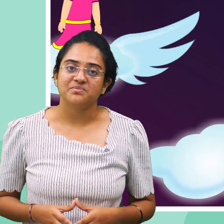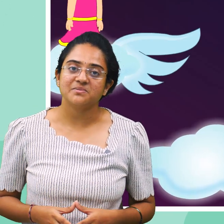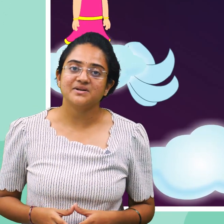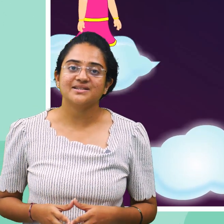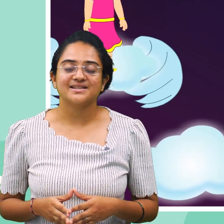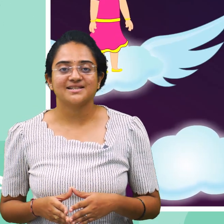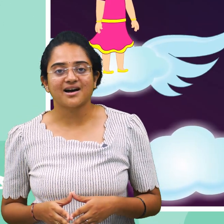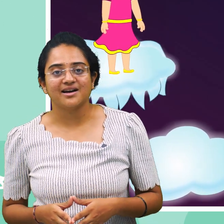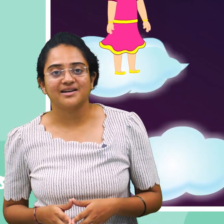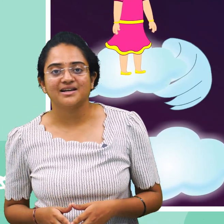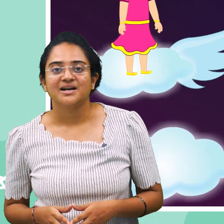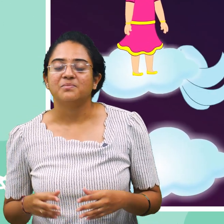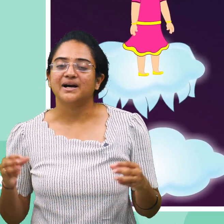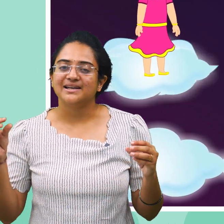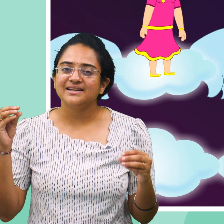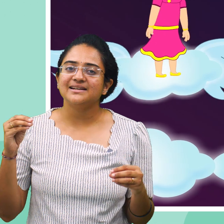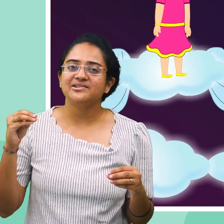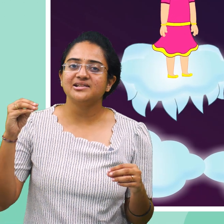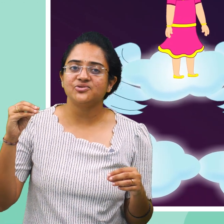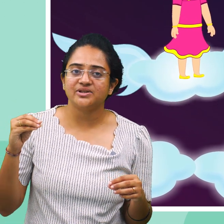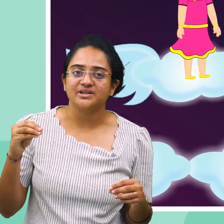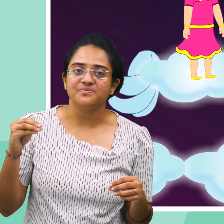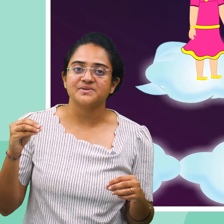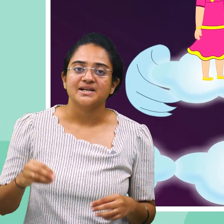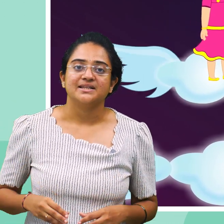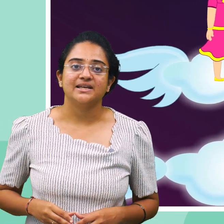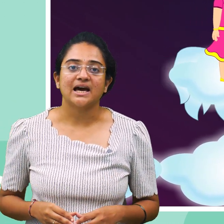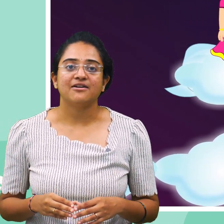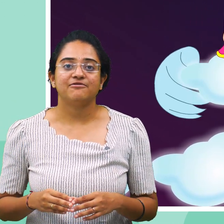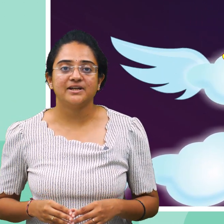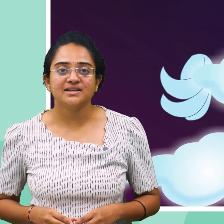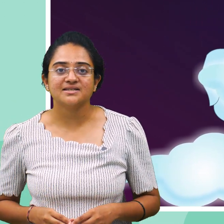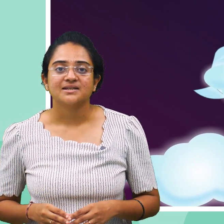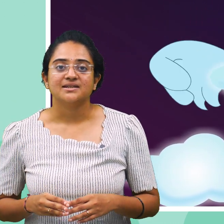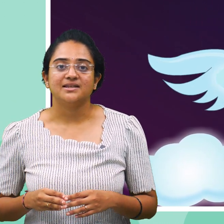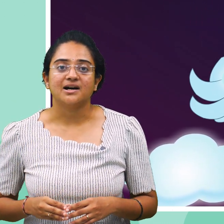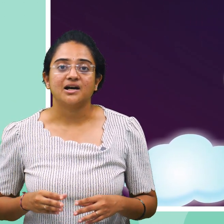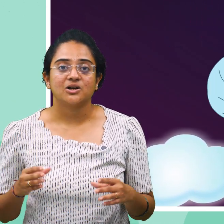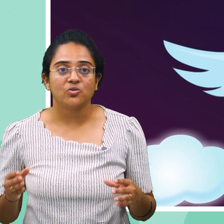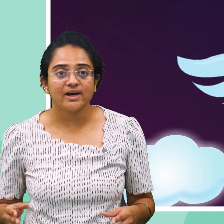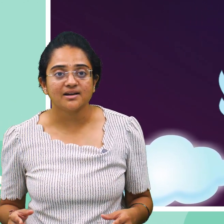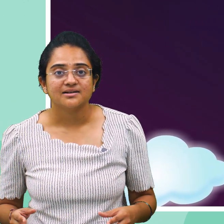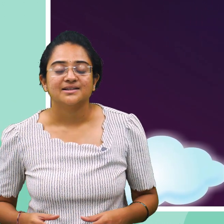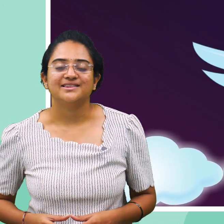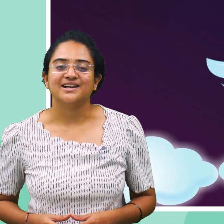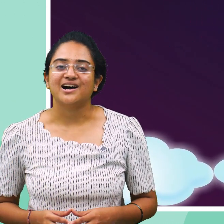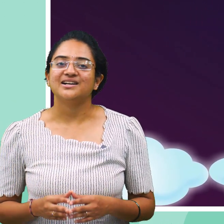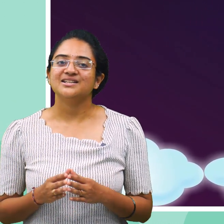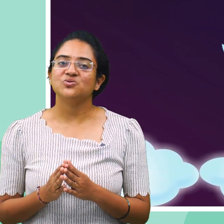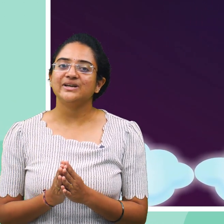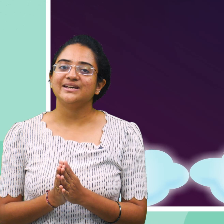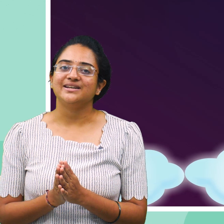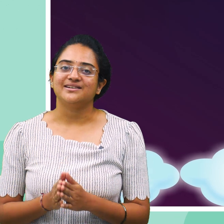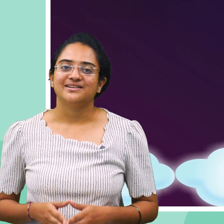They remember the sky, my little dreams. They have wings, they are quick, they